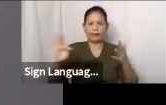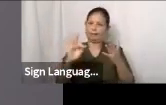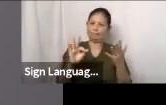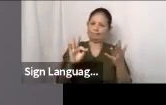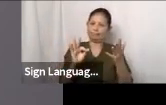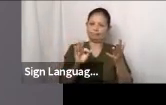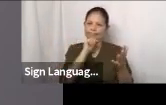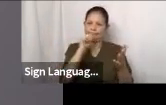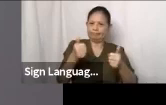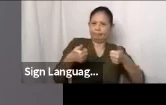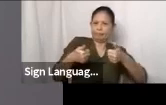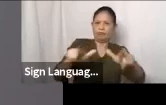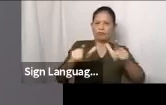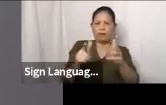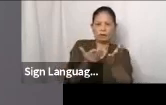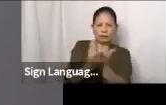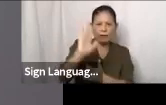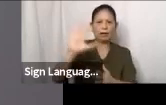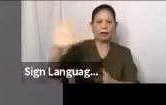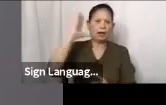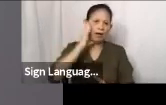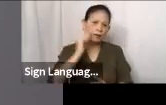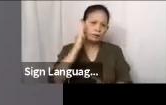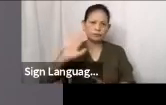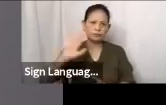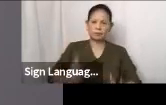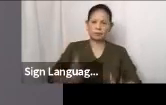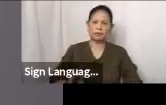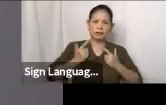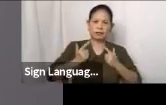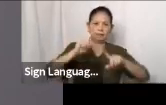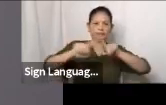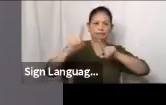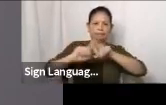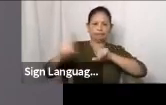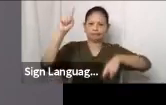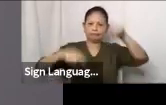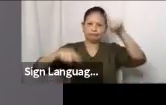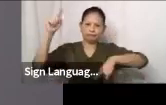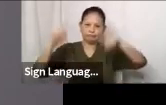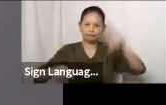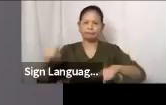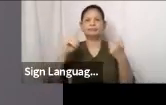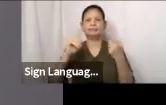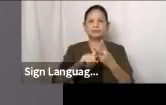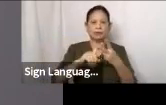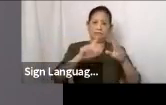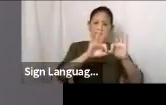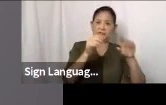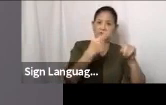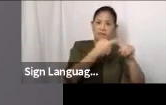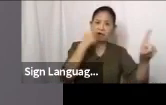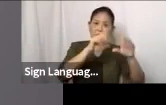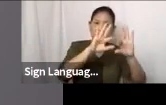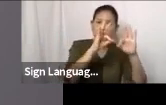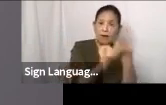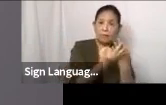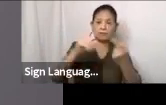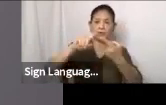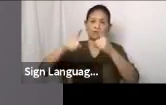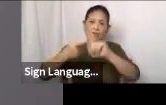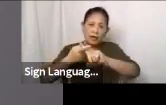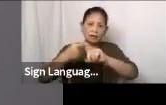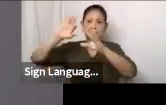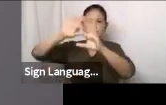experienced in their life from different spheres of life, that is from family, friends, and society as a